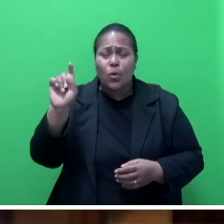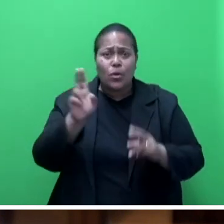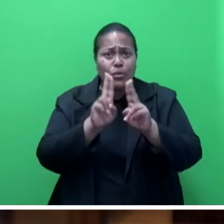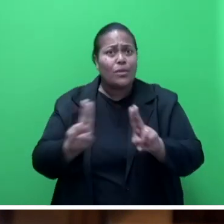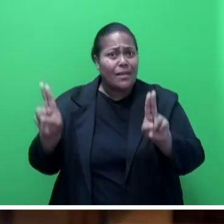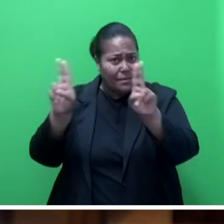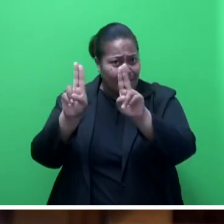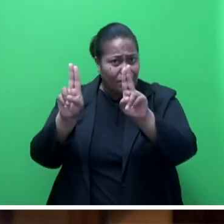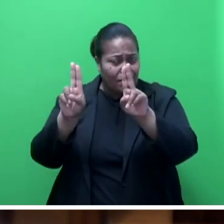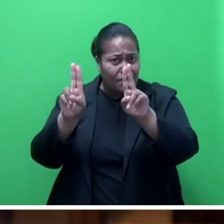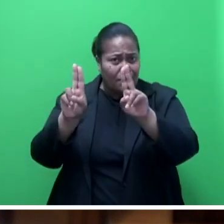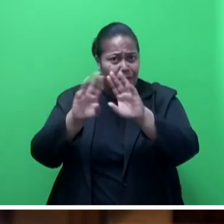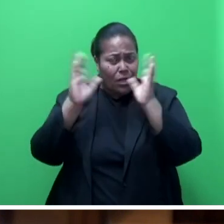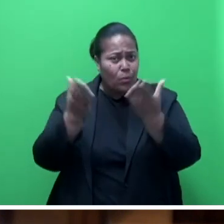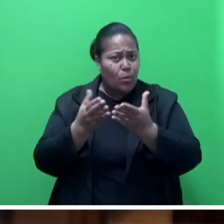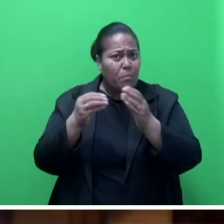useless.